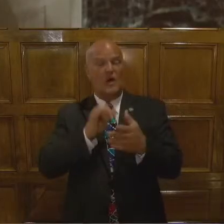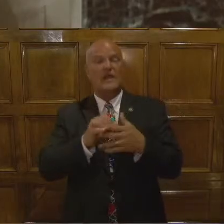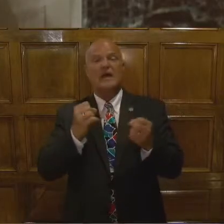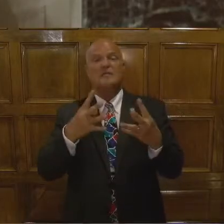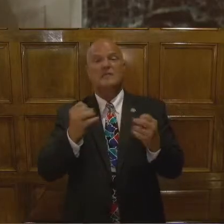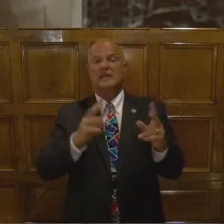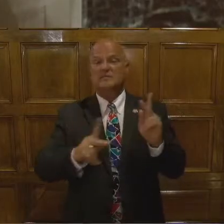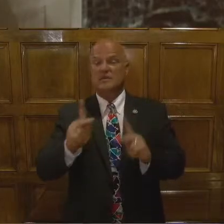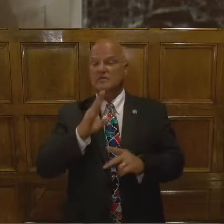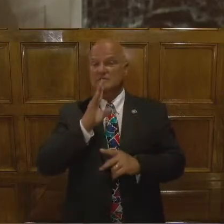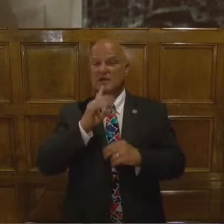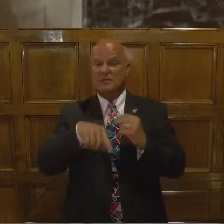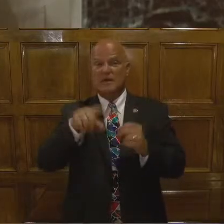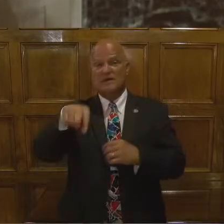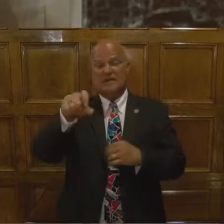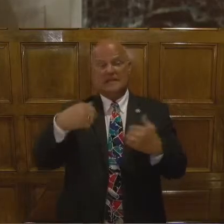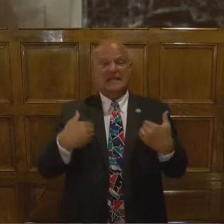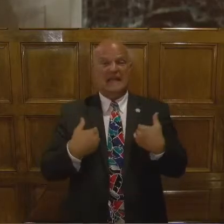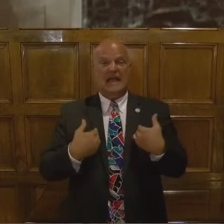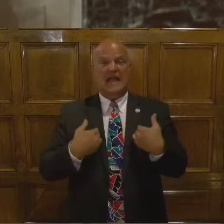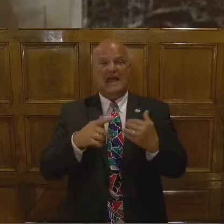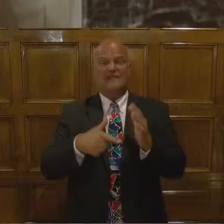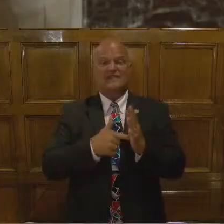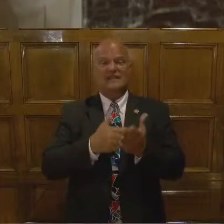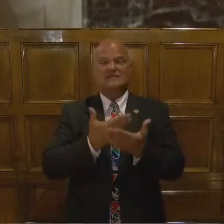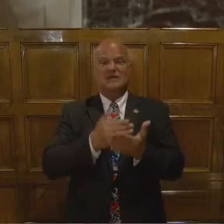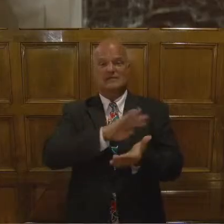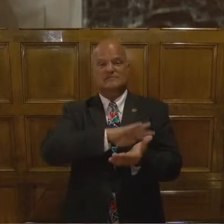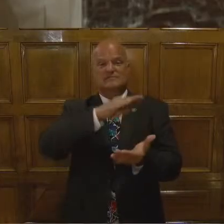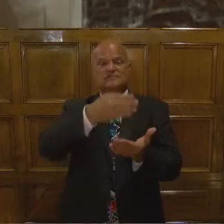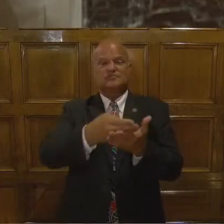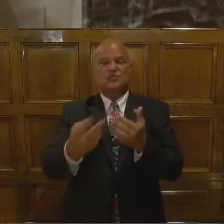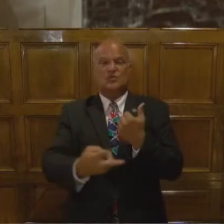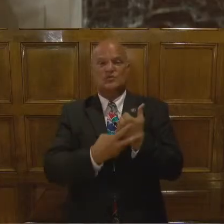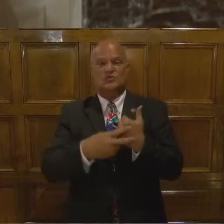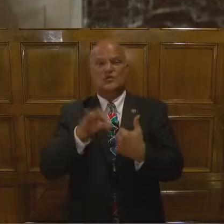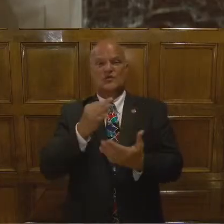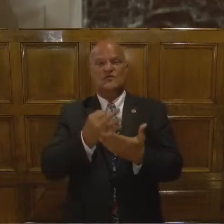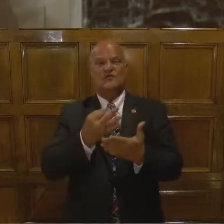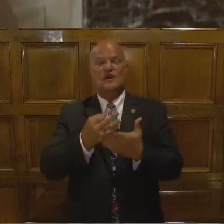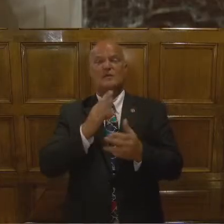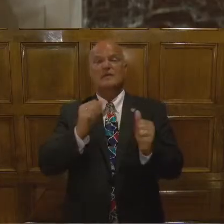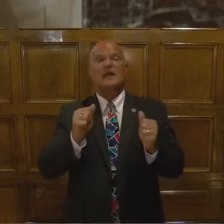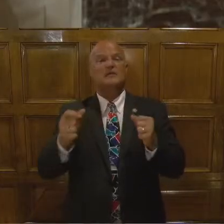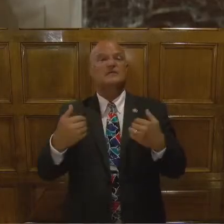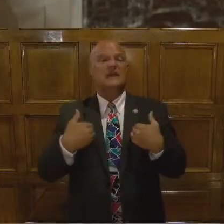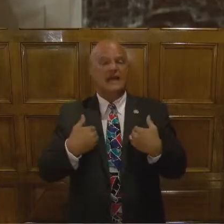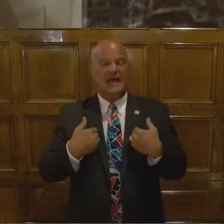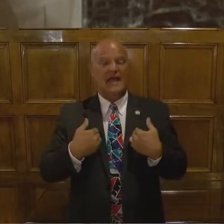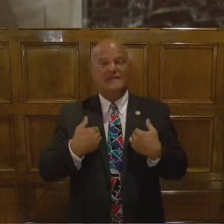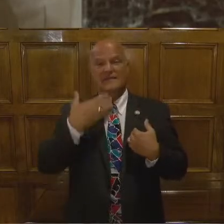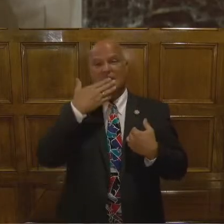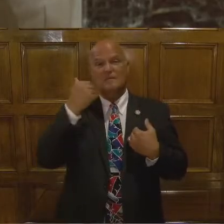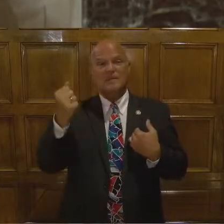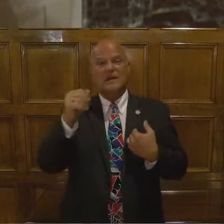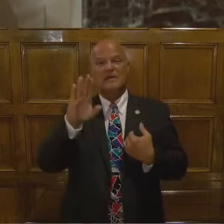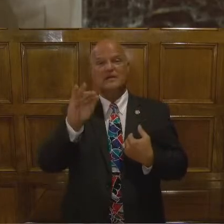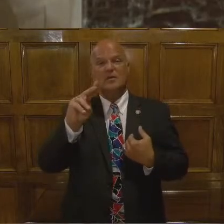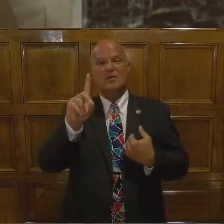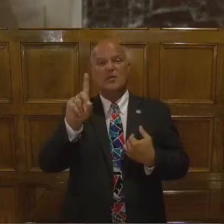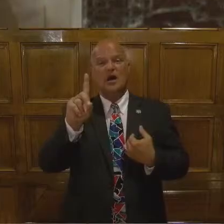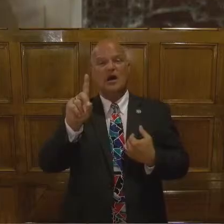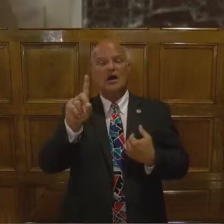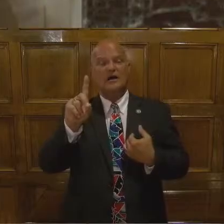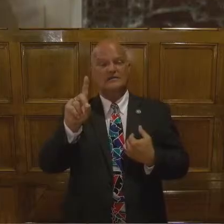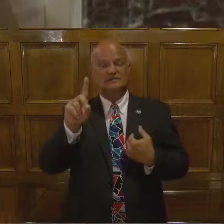have articulated, that we need to have this amount in our reserve fund to be able to have better bond ratings, or at least to